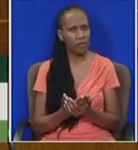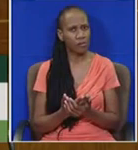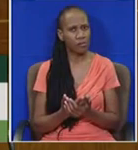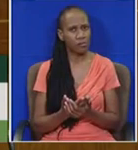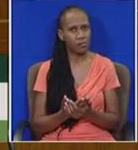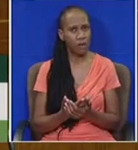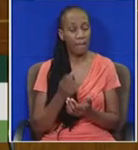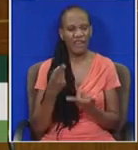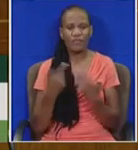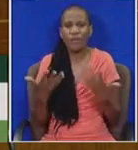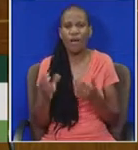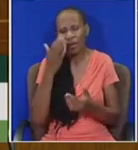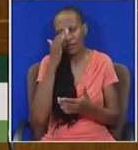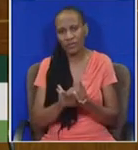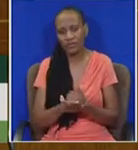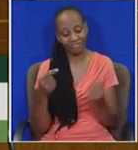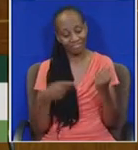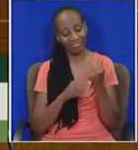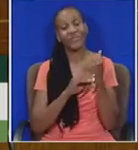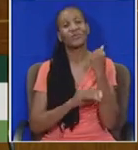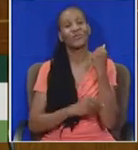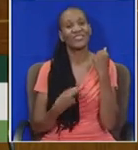our Constitution in general.